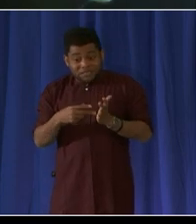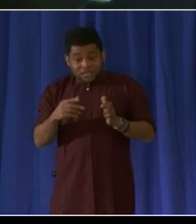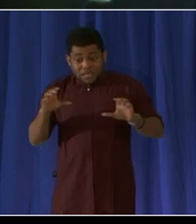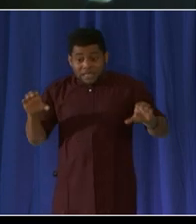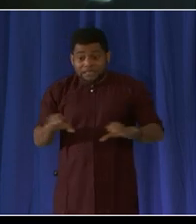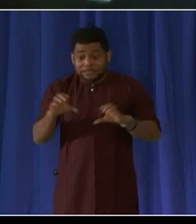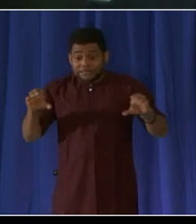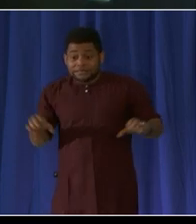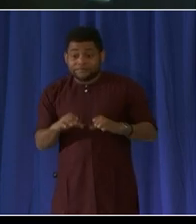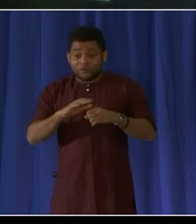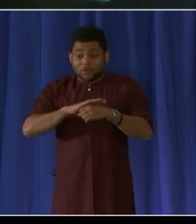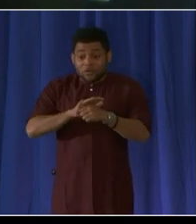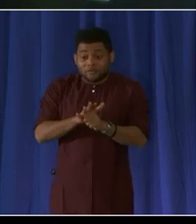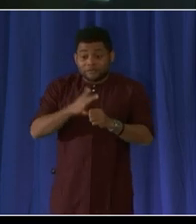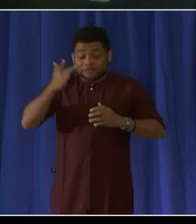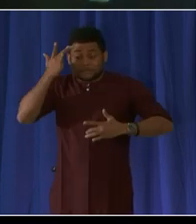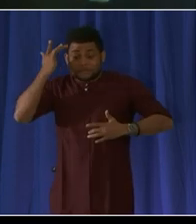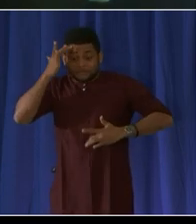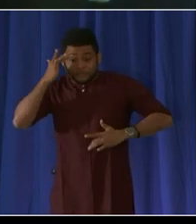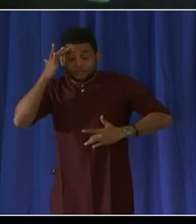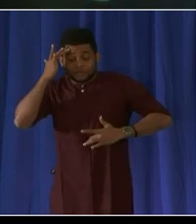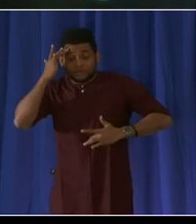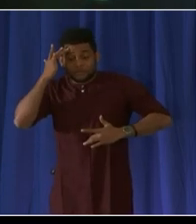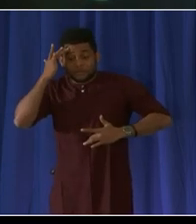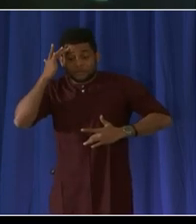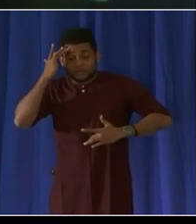of having an active COVID infection.